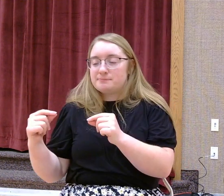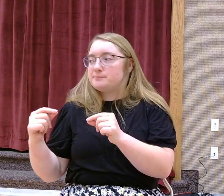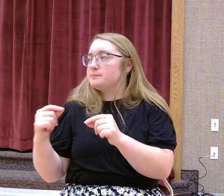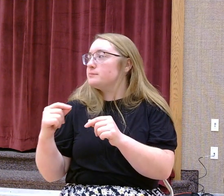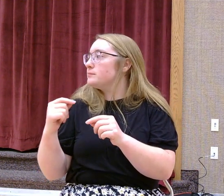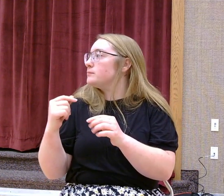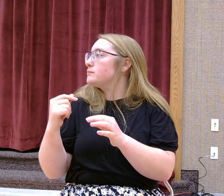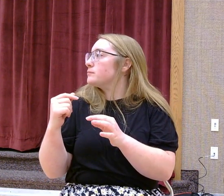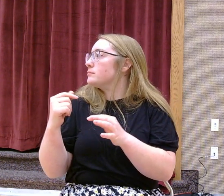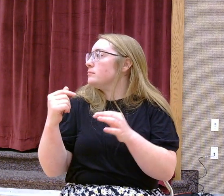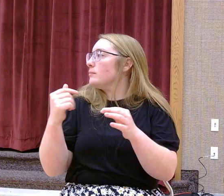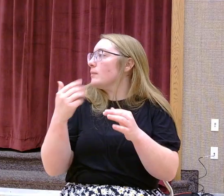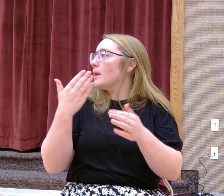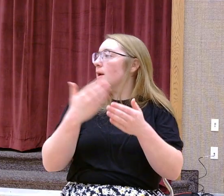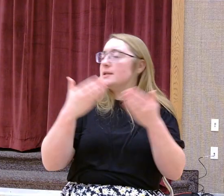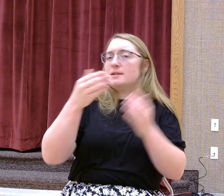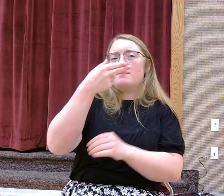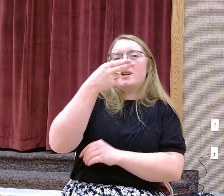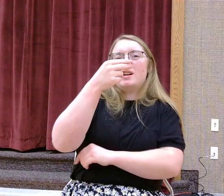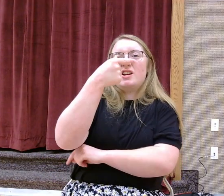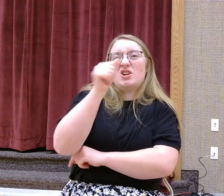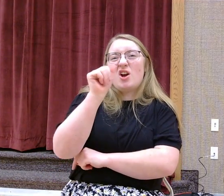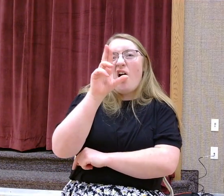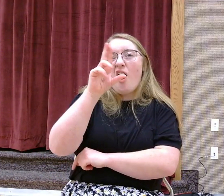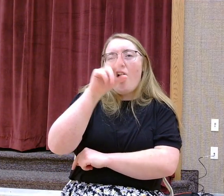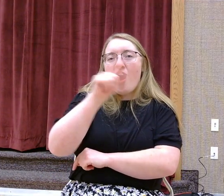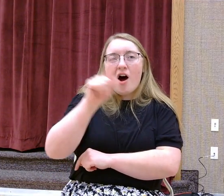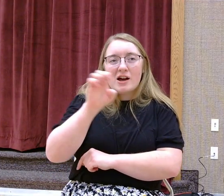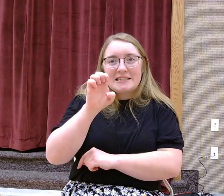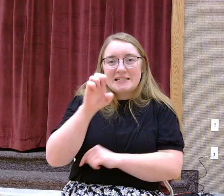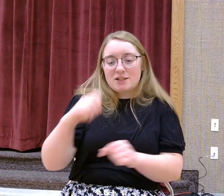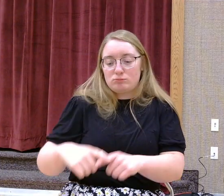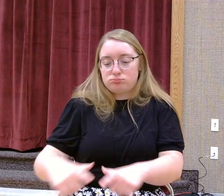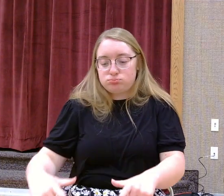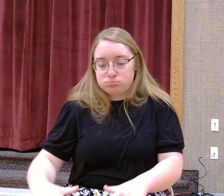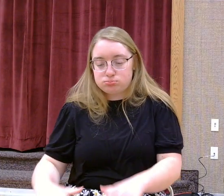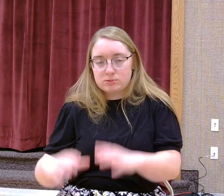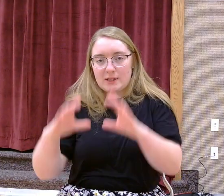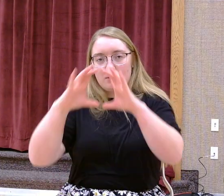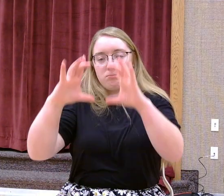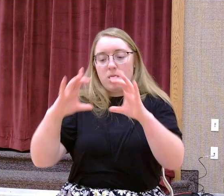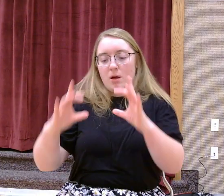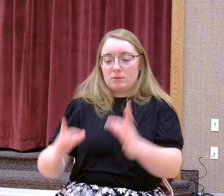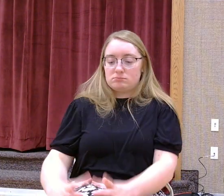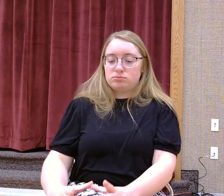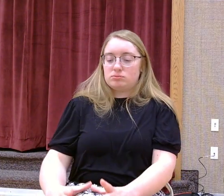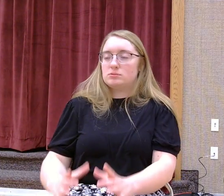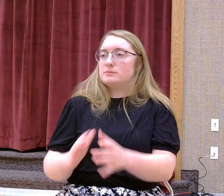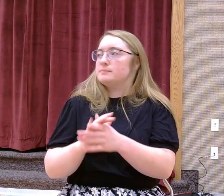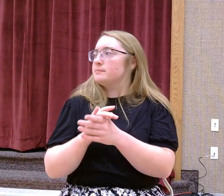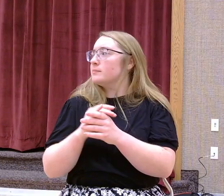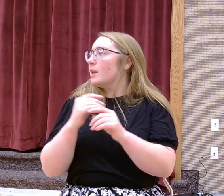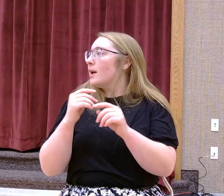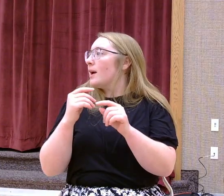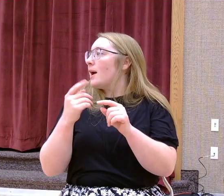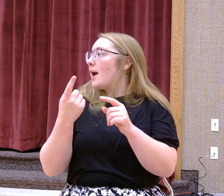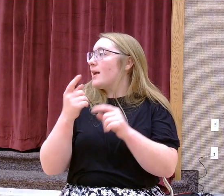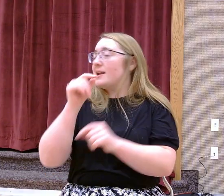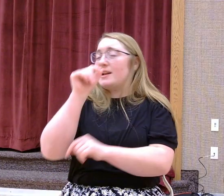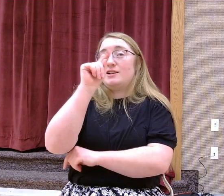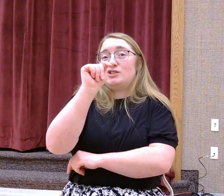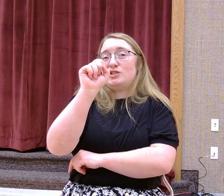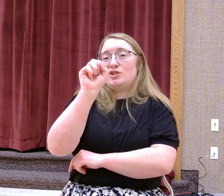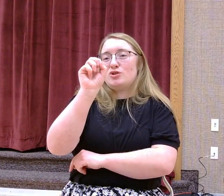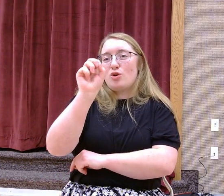not anything, I mean, that's in like an extreme cases, and it's very rare, and I'm gonna emphasize this,